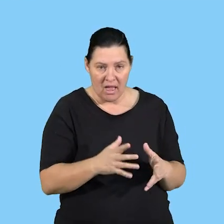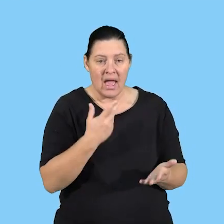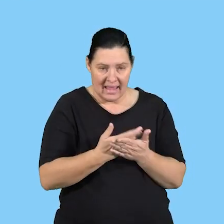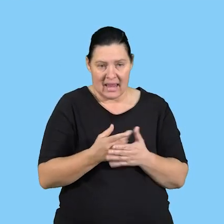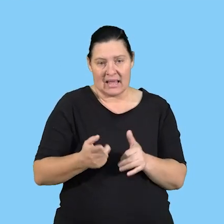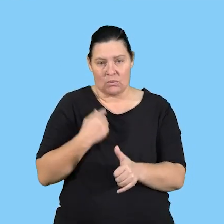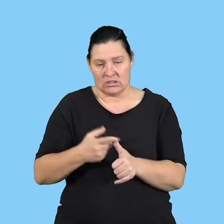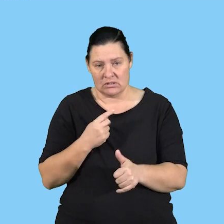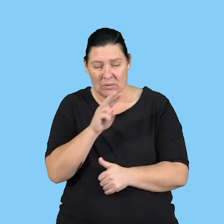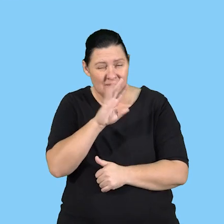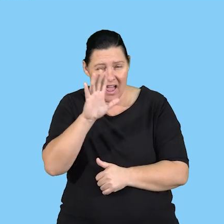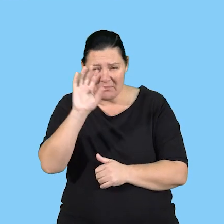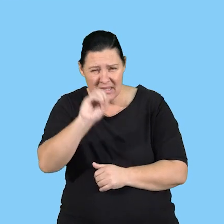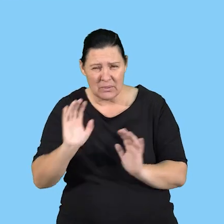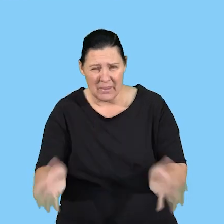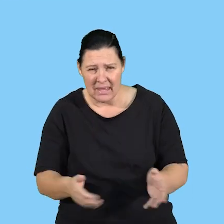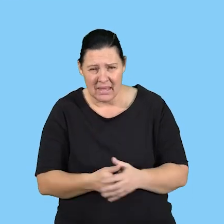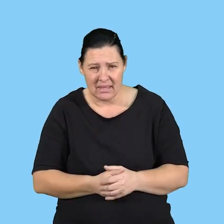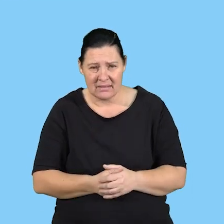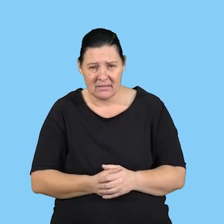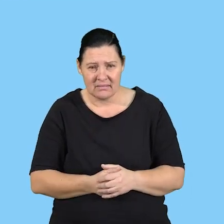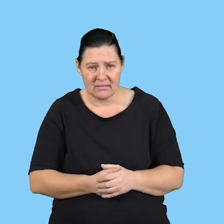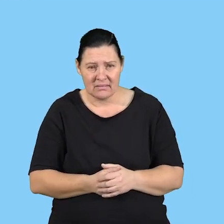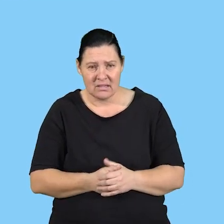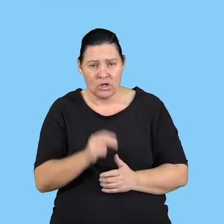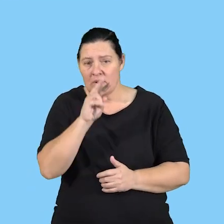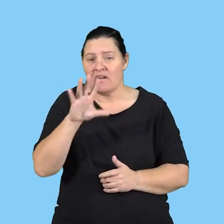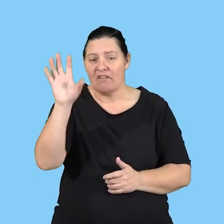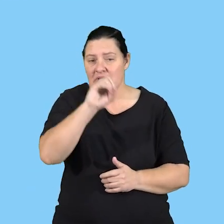2021 could count, could do